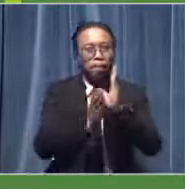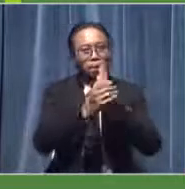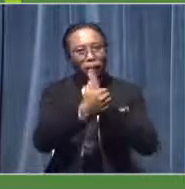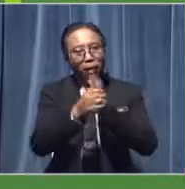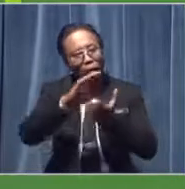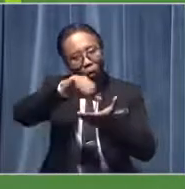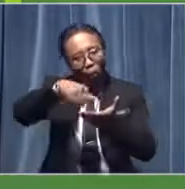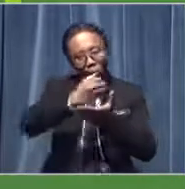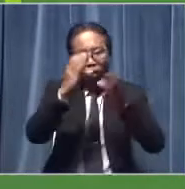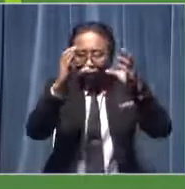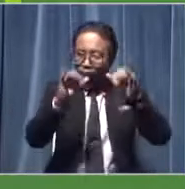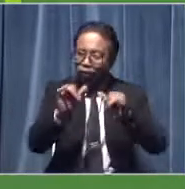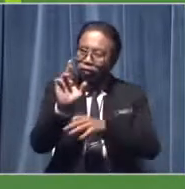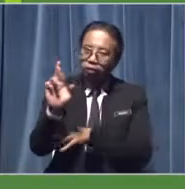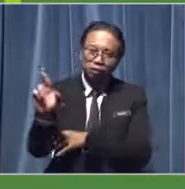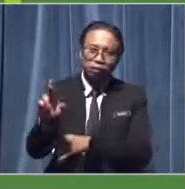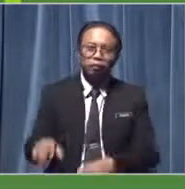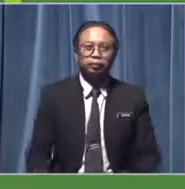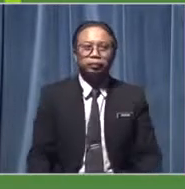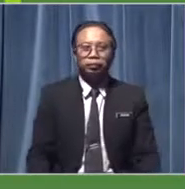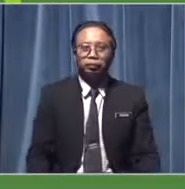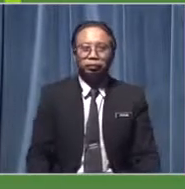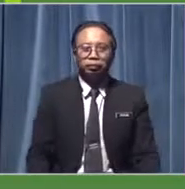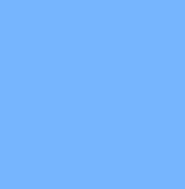the capacitors.